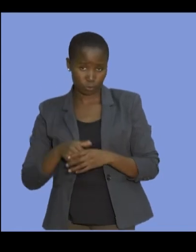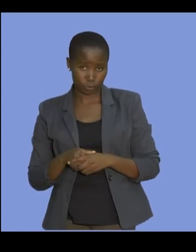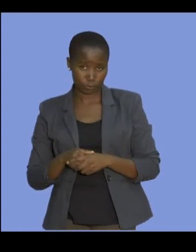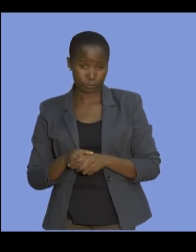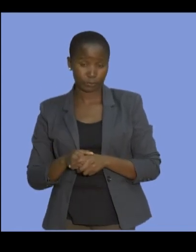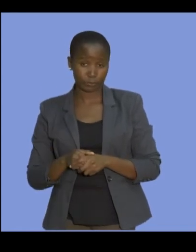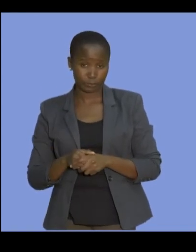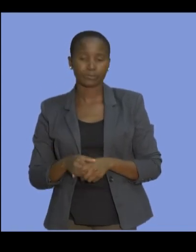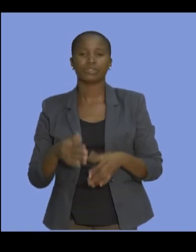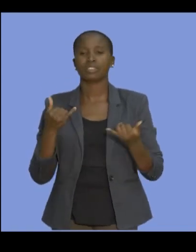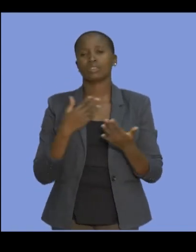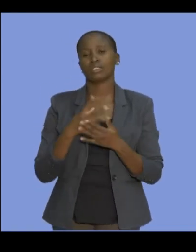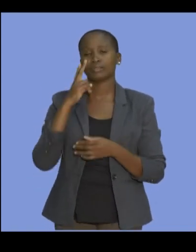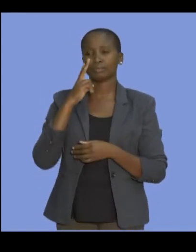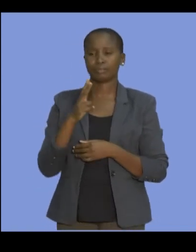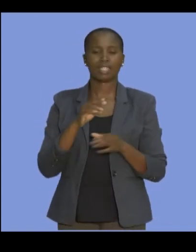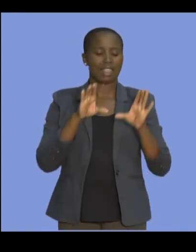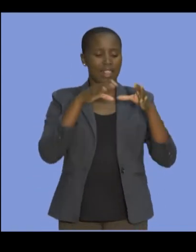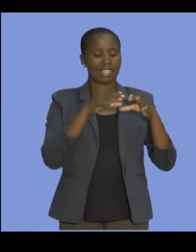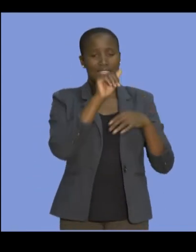Let's see. Class A.